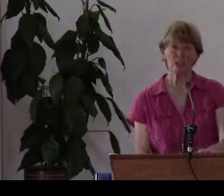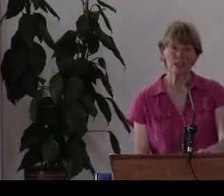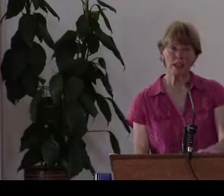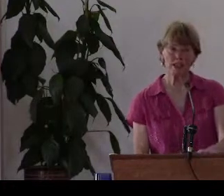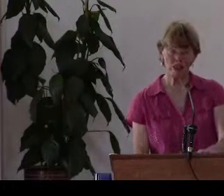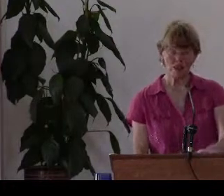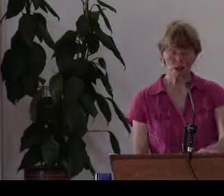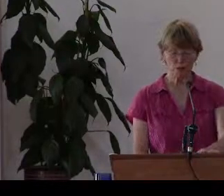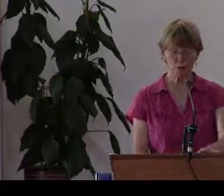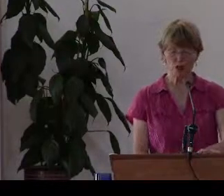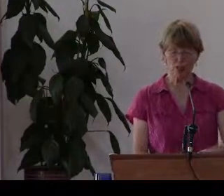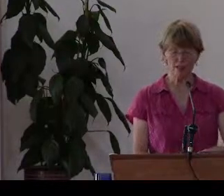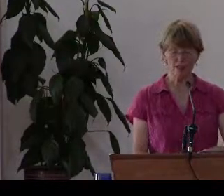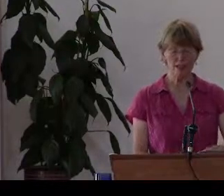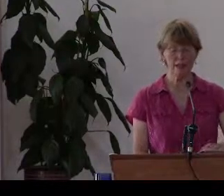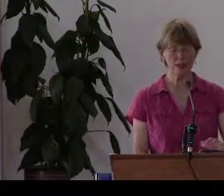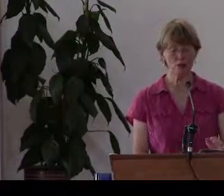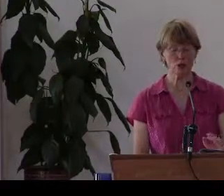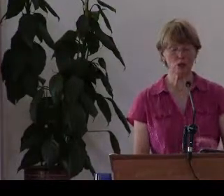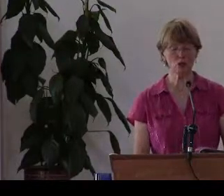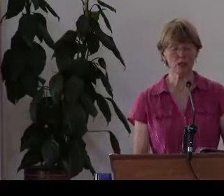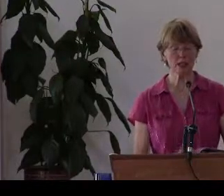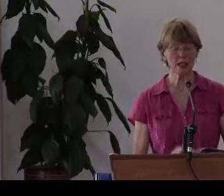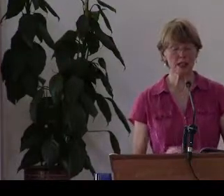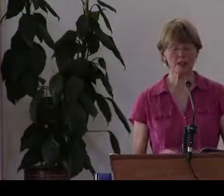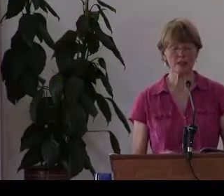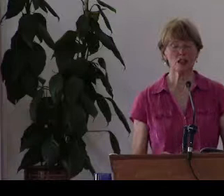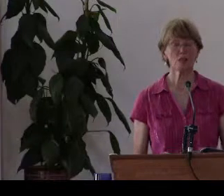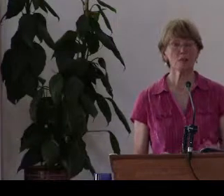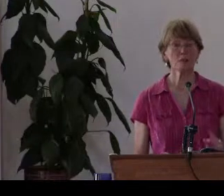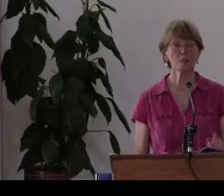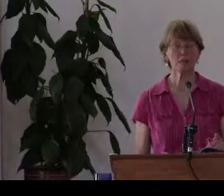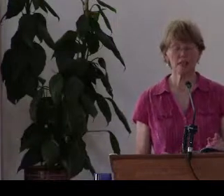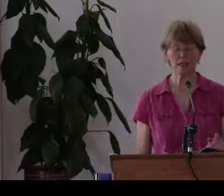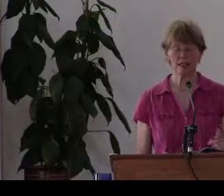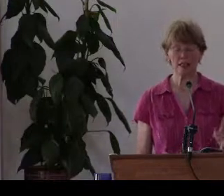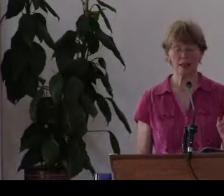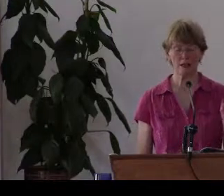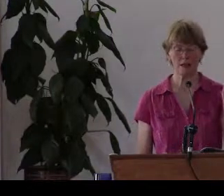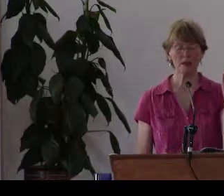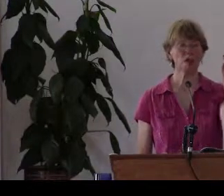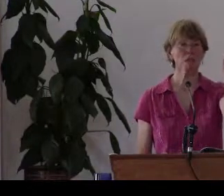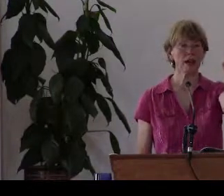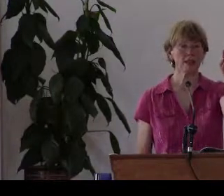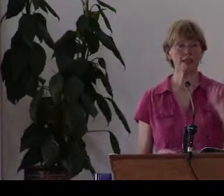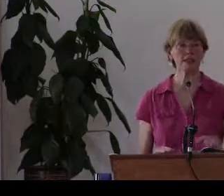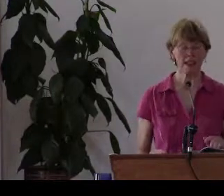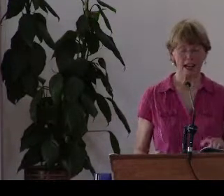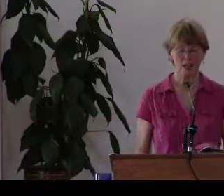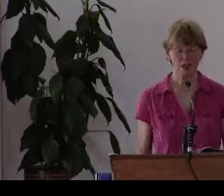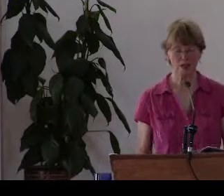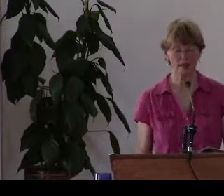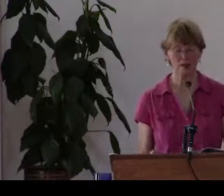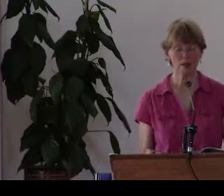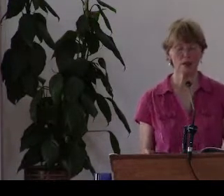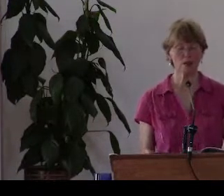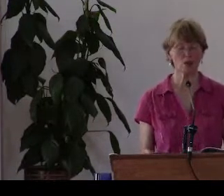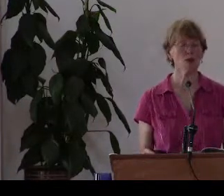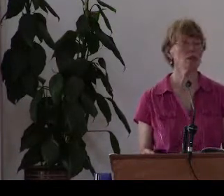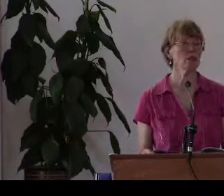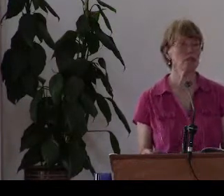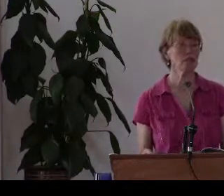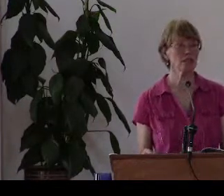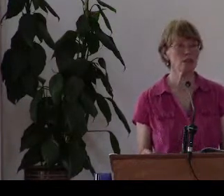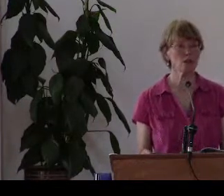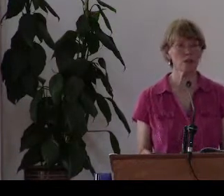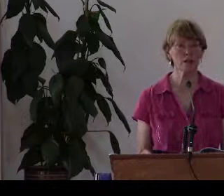Cash donations or checks made out to UUCS should be placed in the labeled baskets out in the foyer when